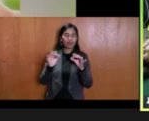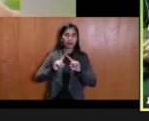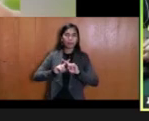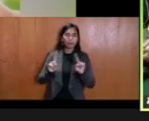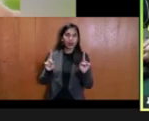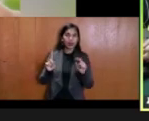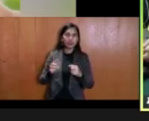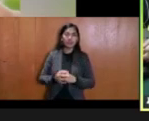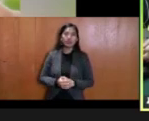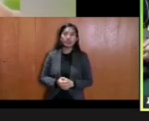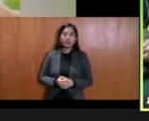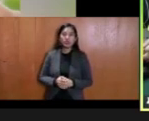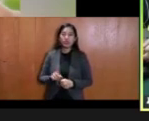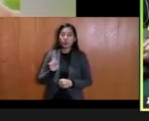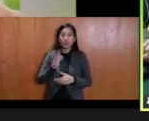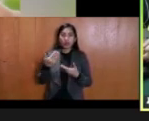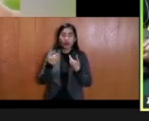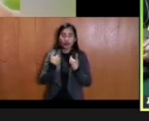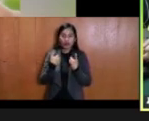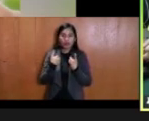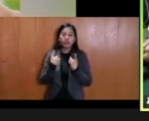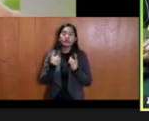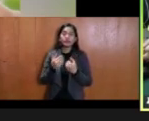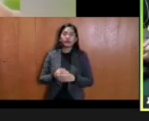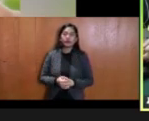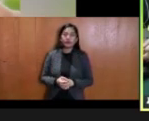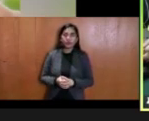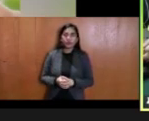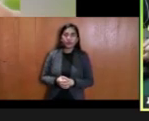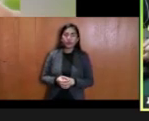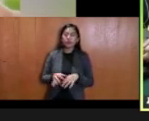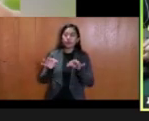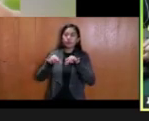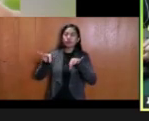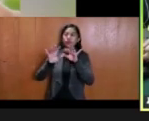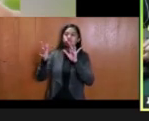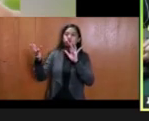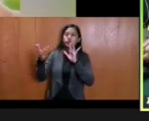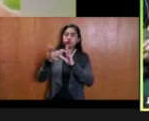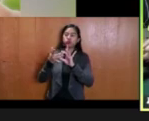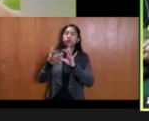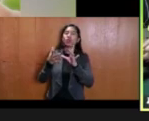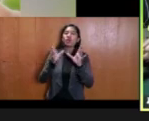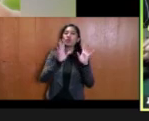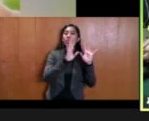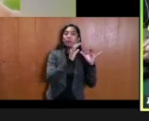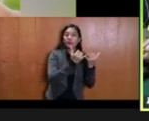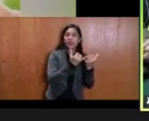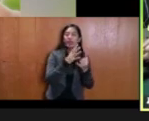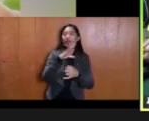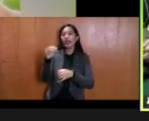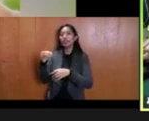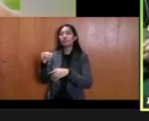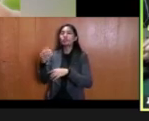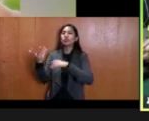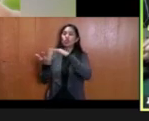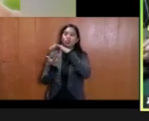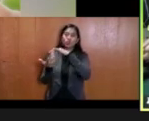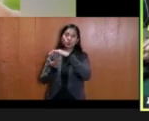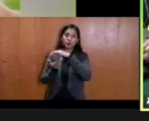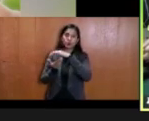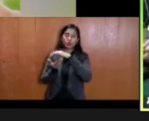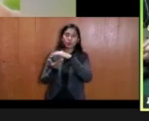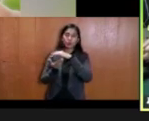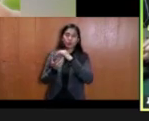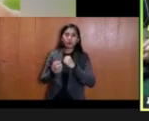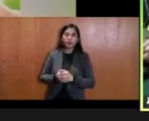is also significant reach both to the companies and to the end customers. So you can either